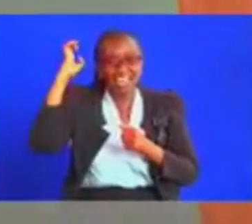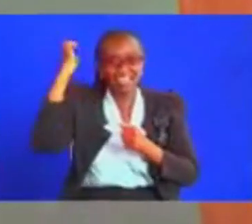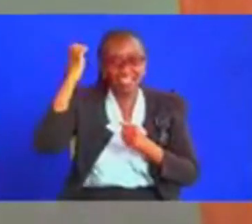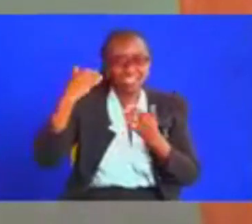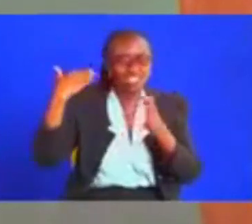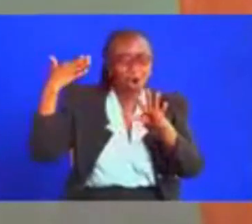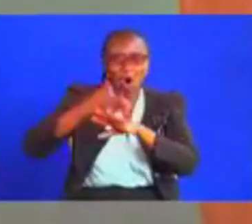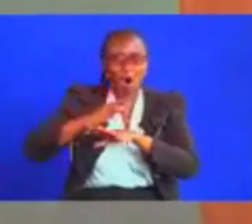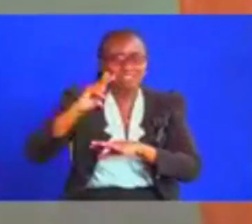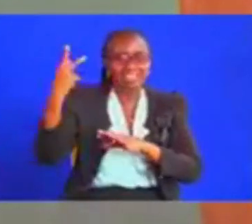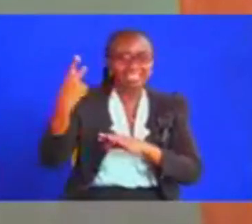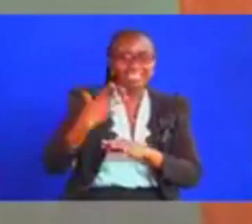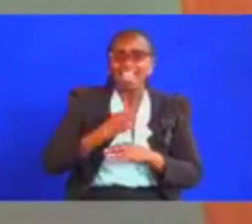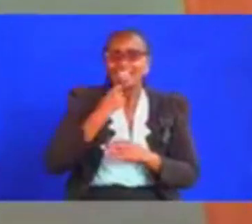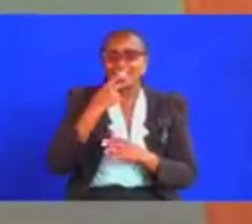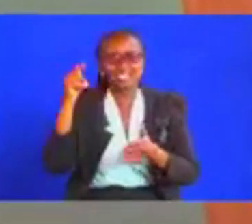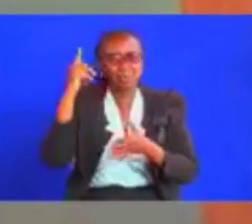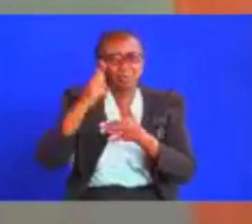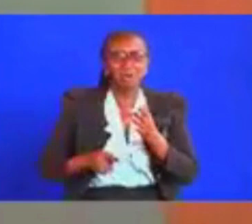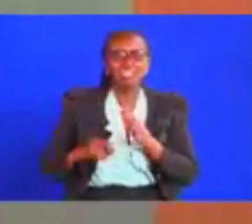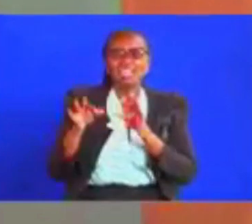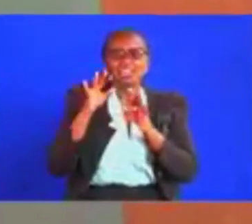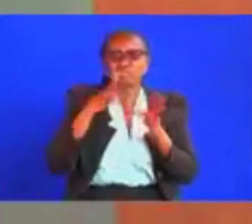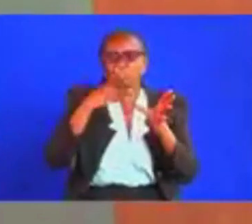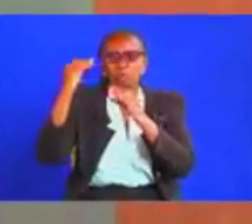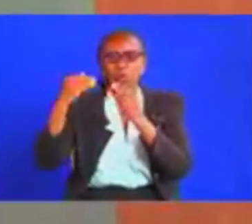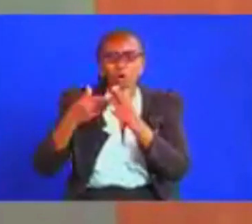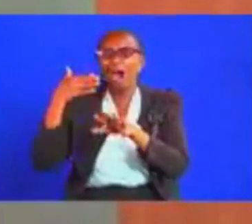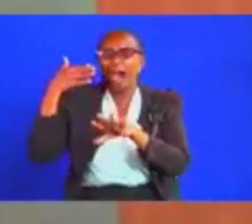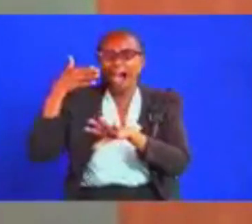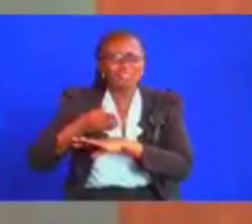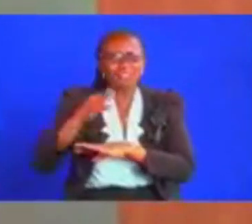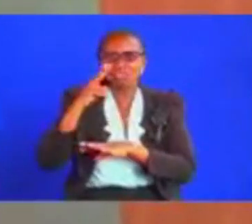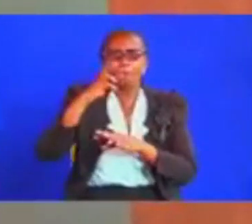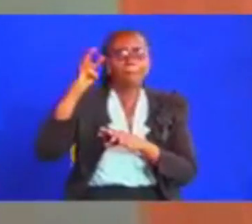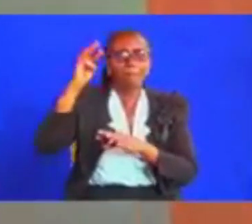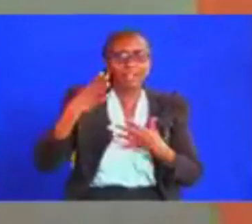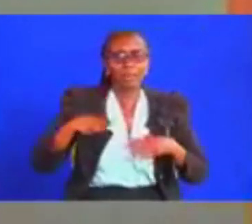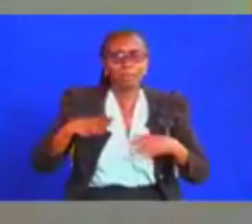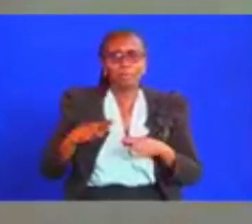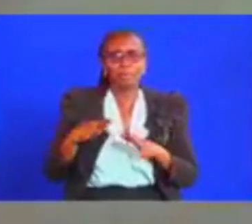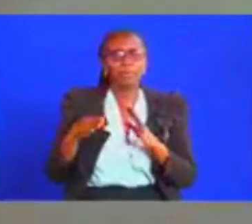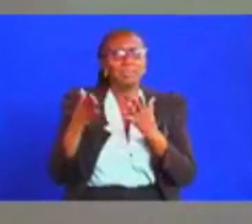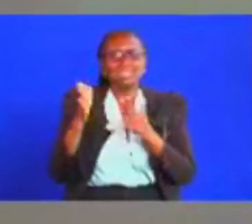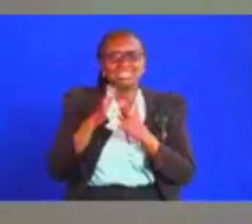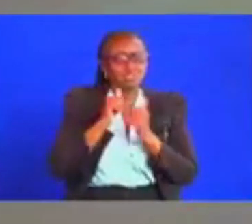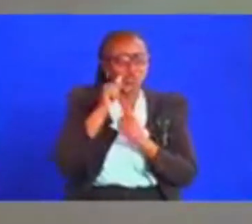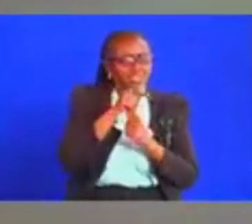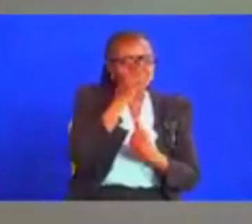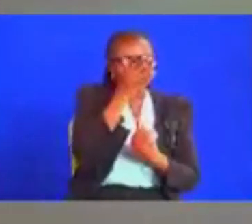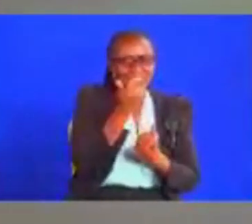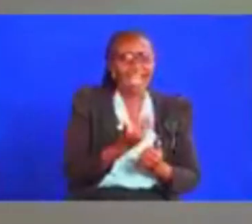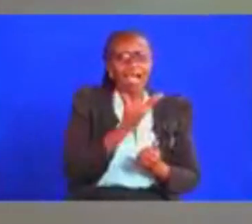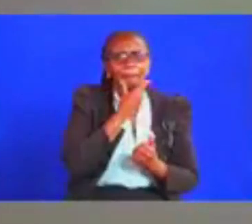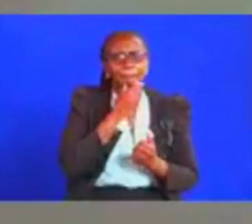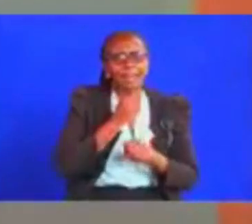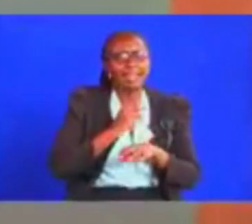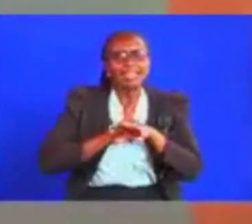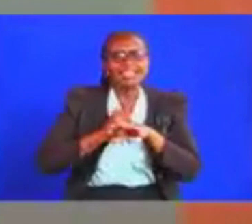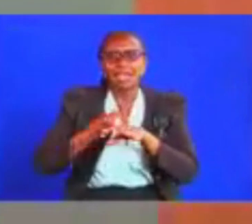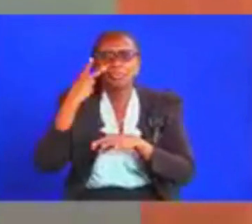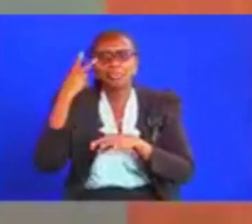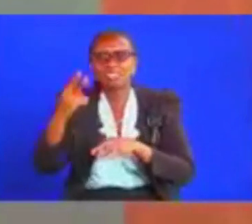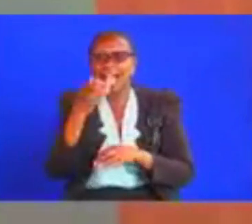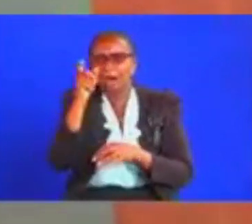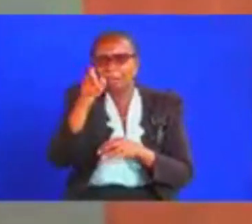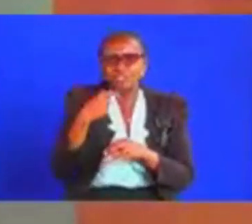Kenya. And he's saying, instead of going after 2 million people, pursue this young boy. While you are seeing someone who is